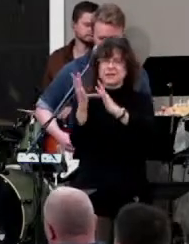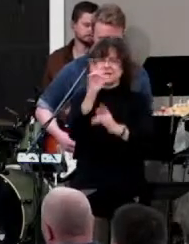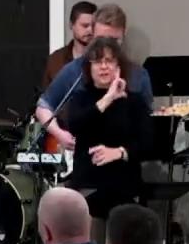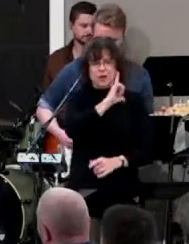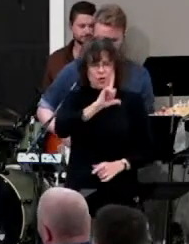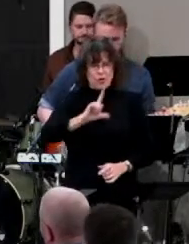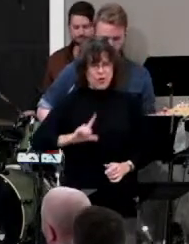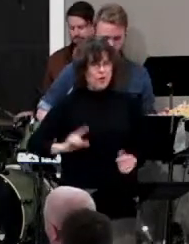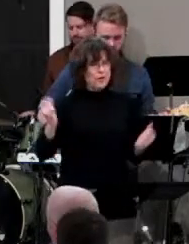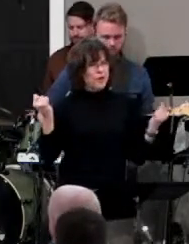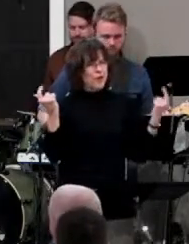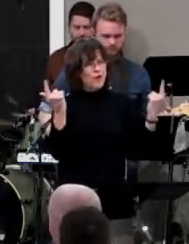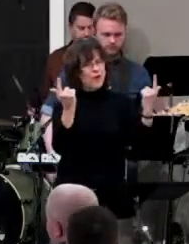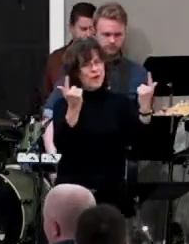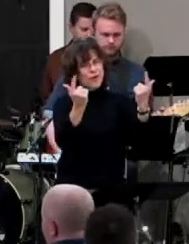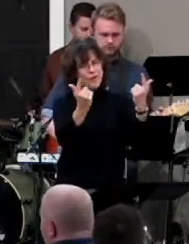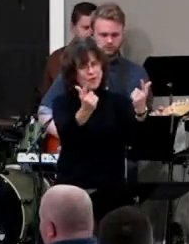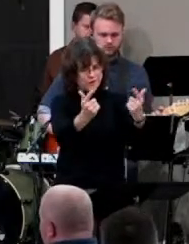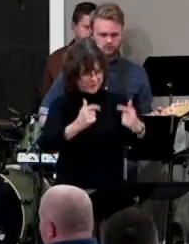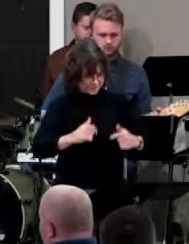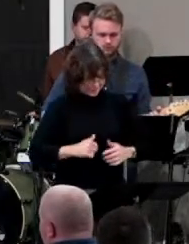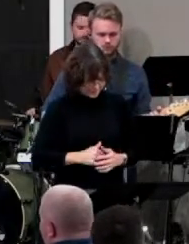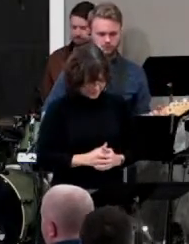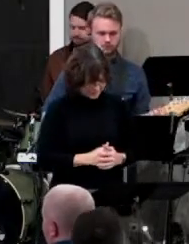Lord of